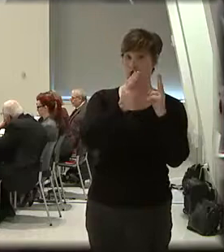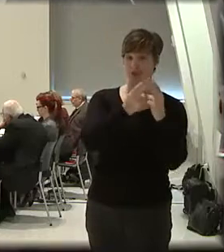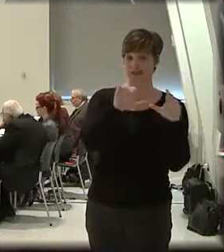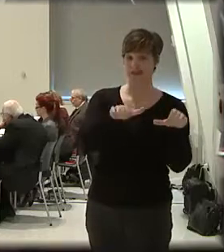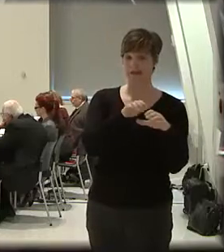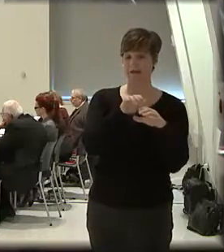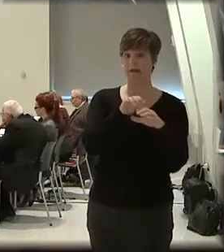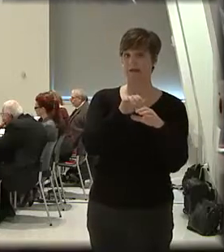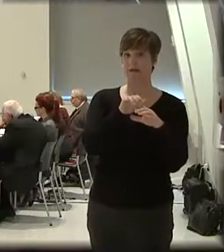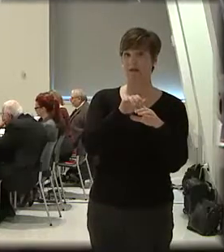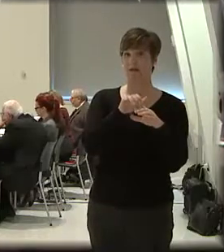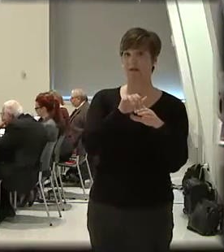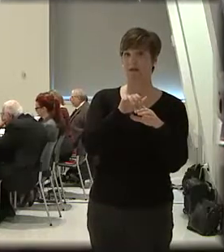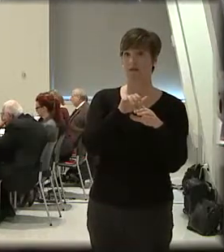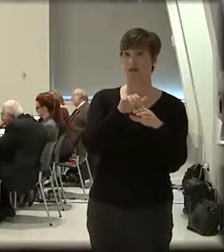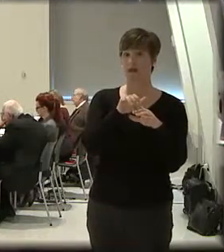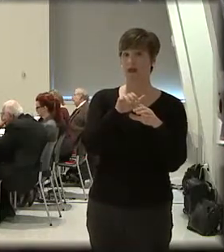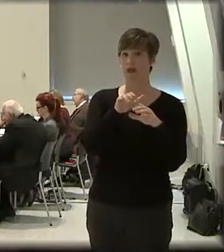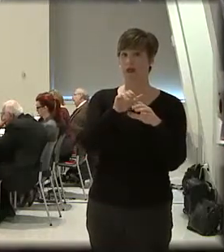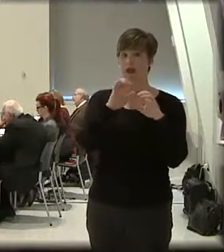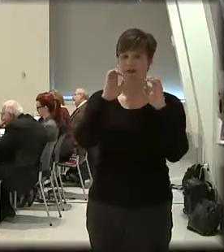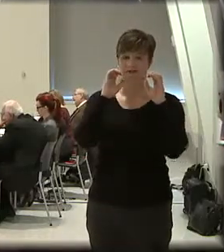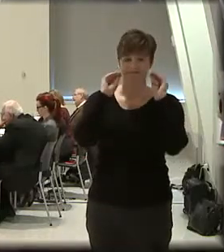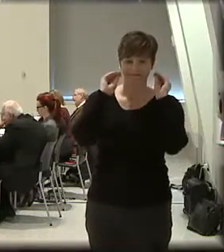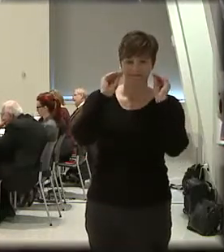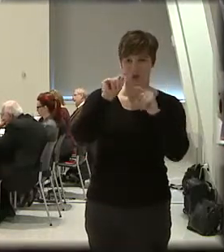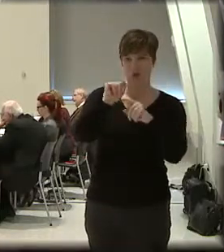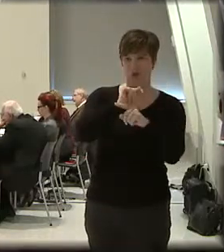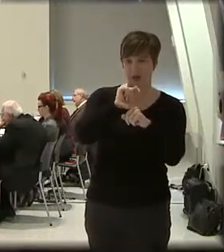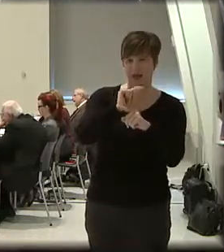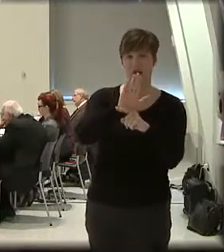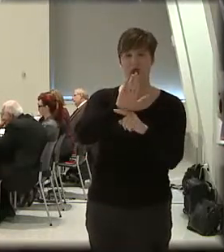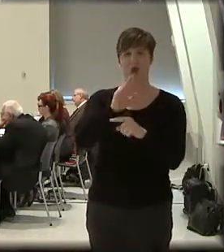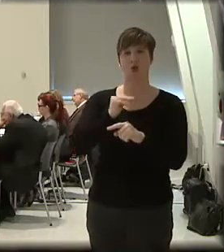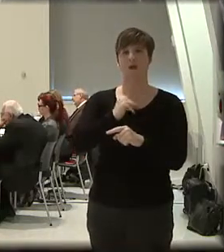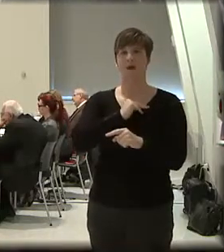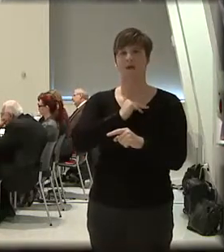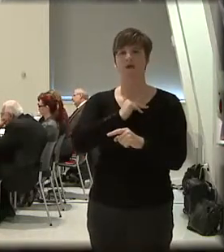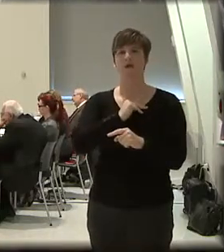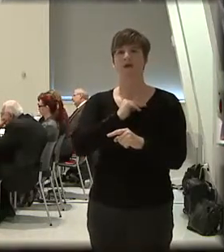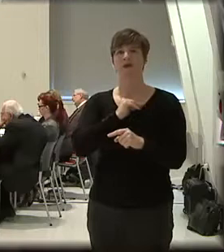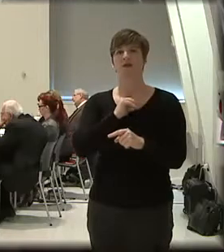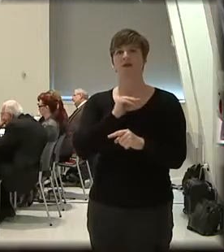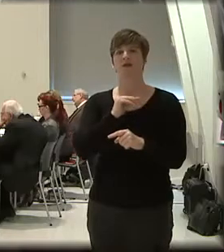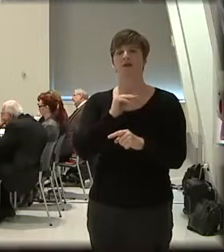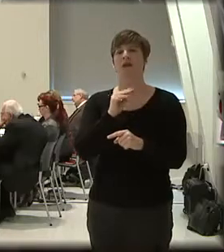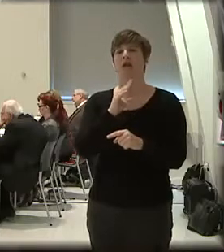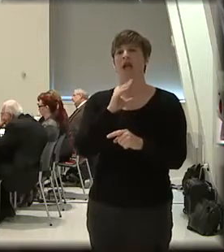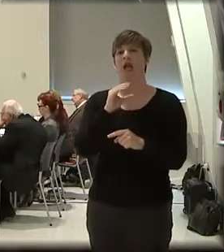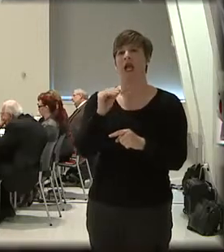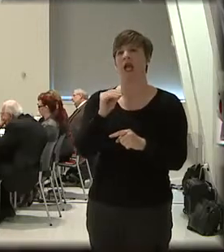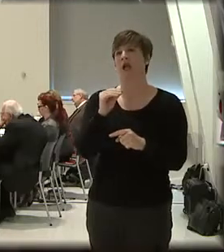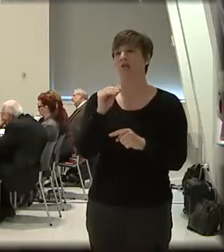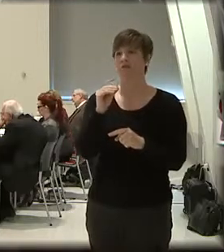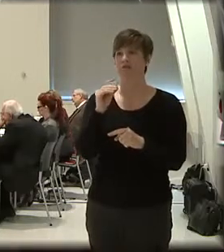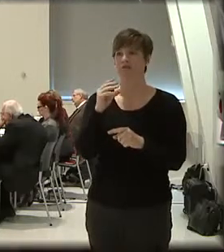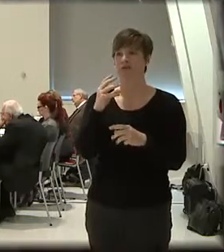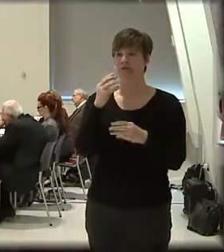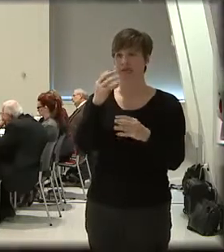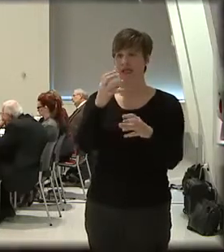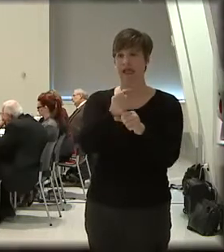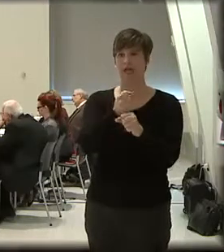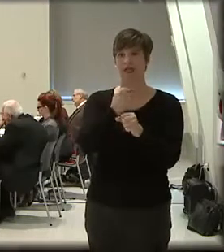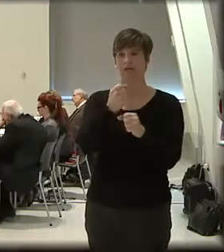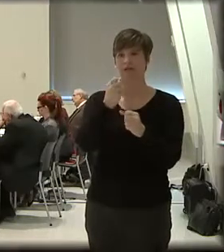in terms of educating your members and building consensus with your members